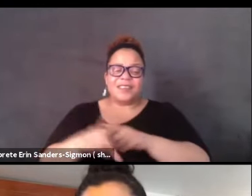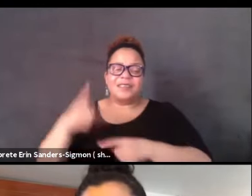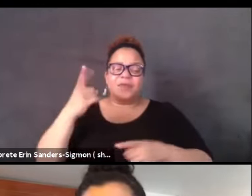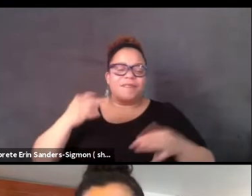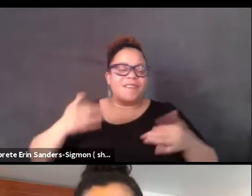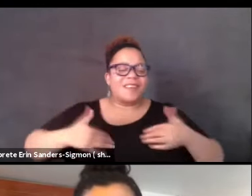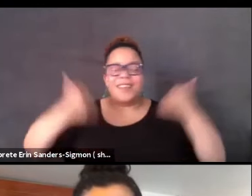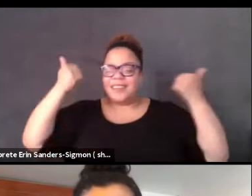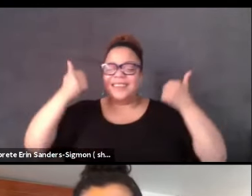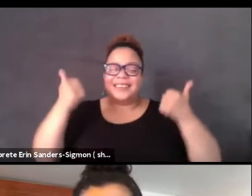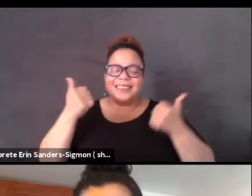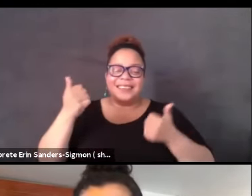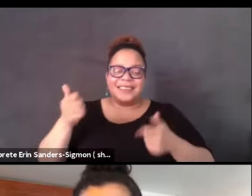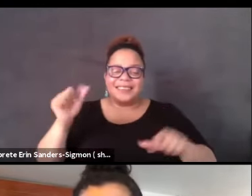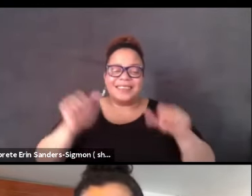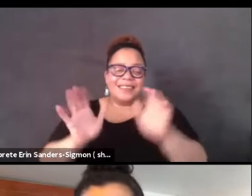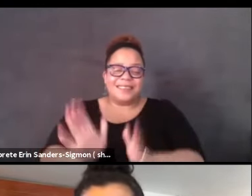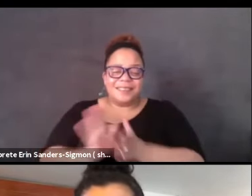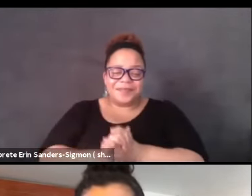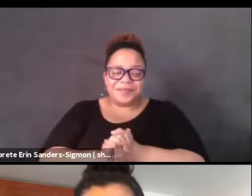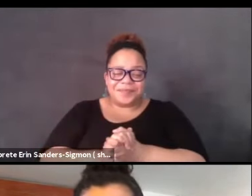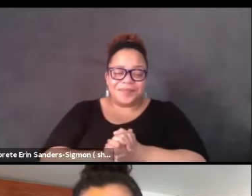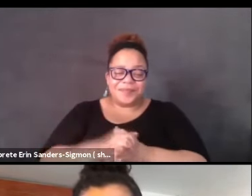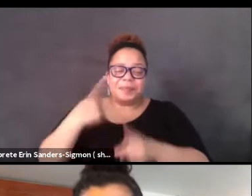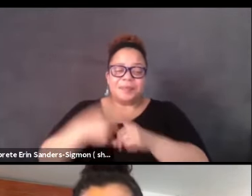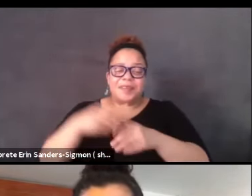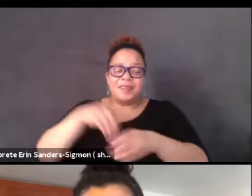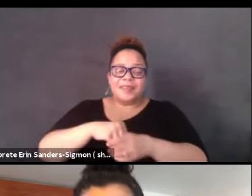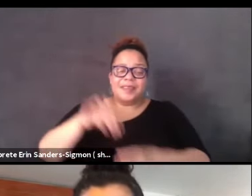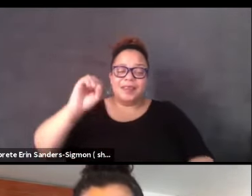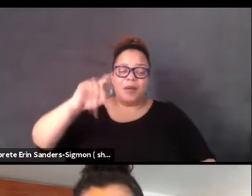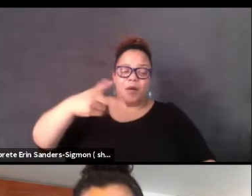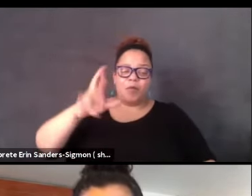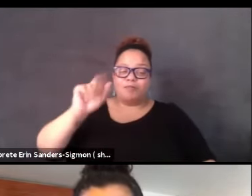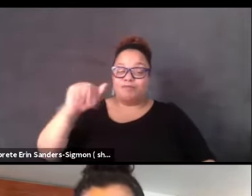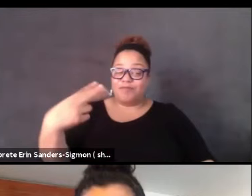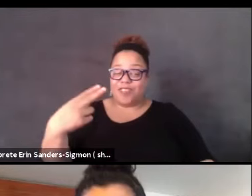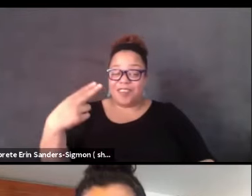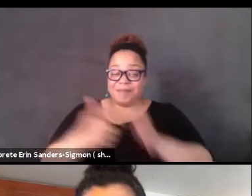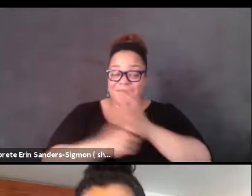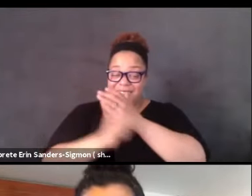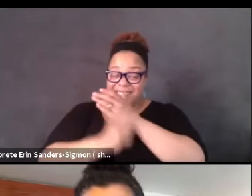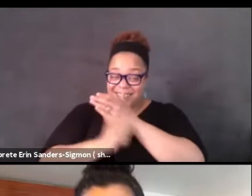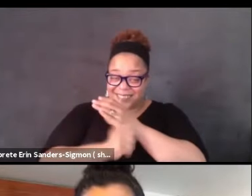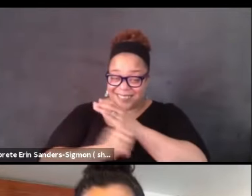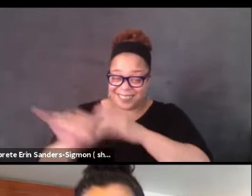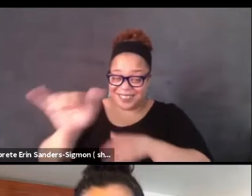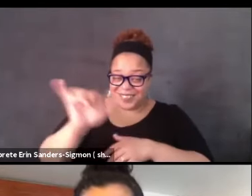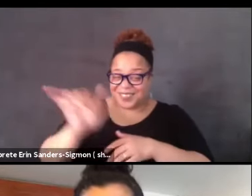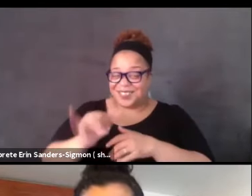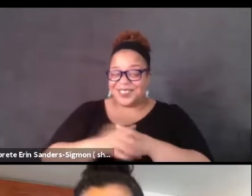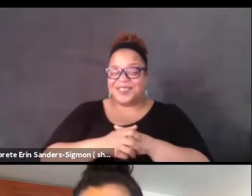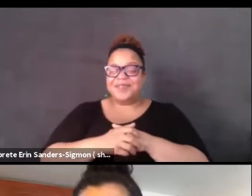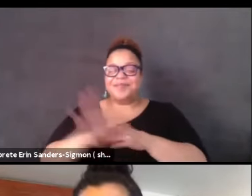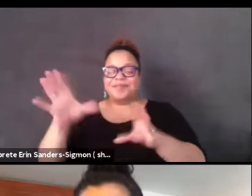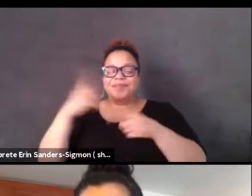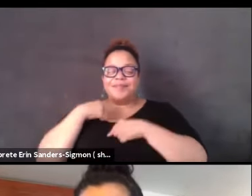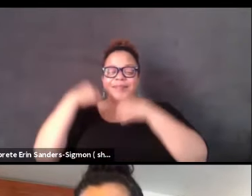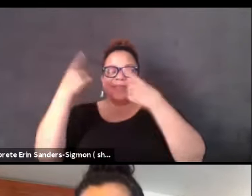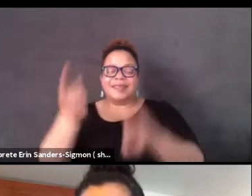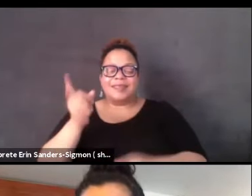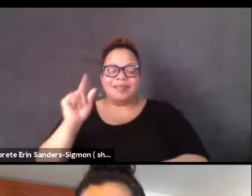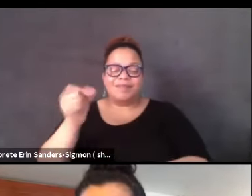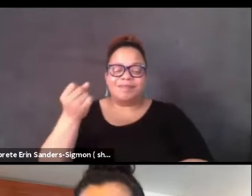Magazine, one of the 20 women for their first ever O Power List. And since 2011, Maida has been a teaching artist with the